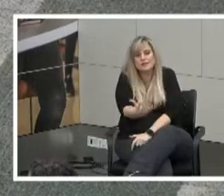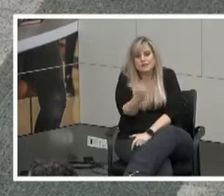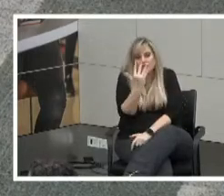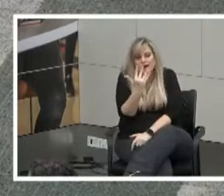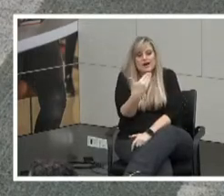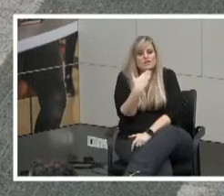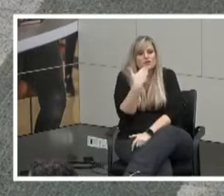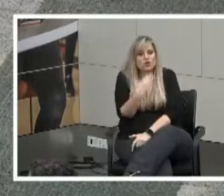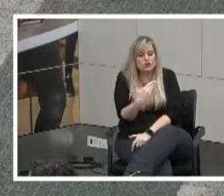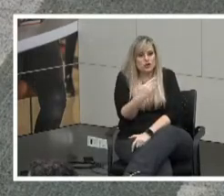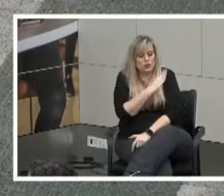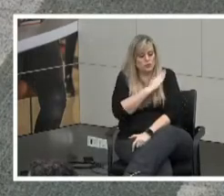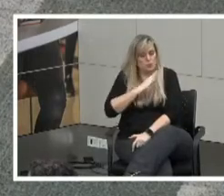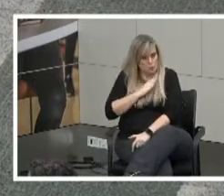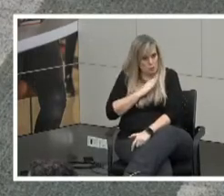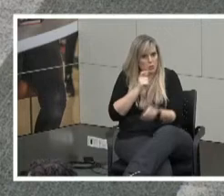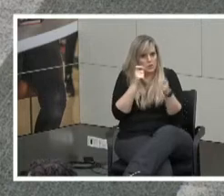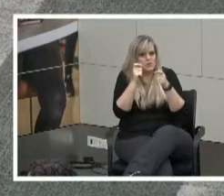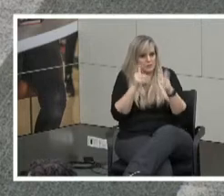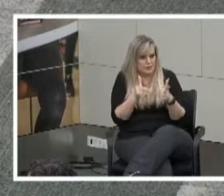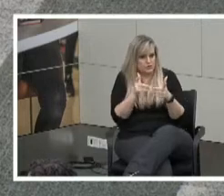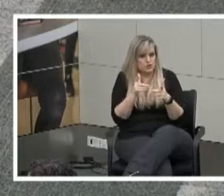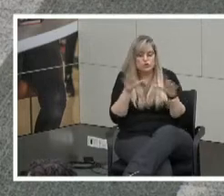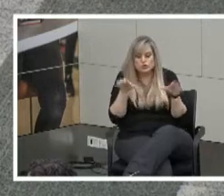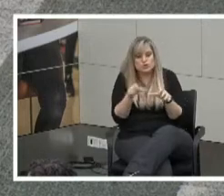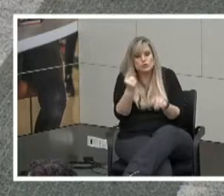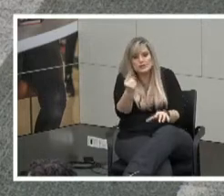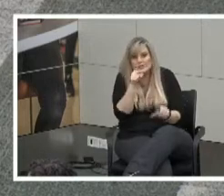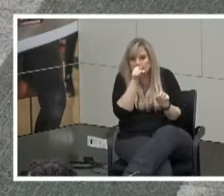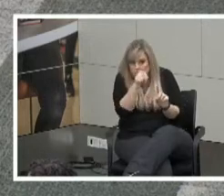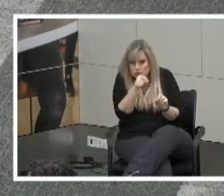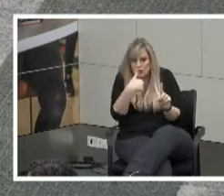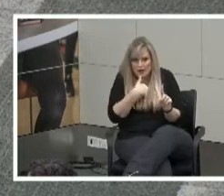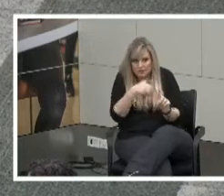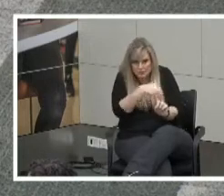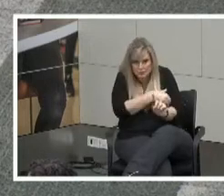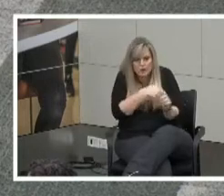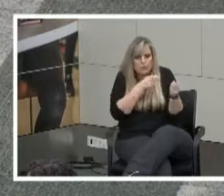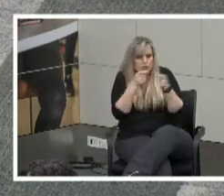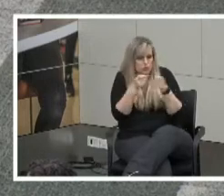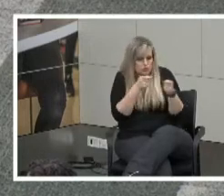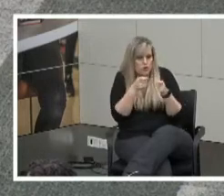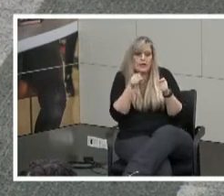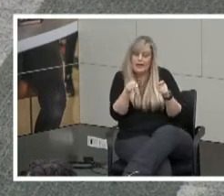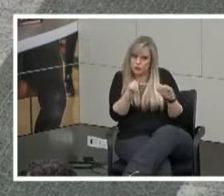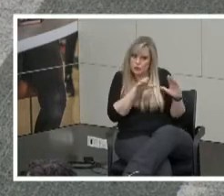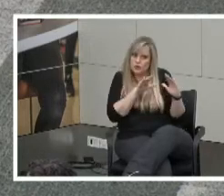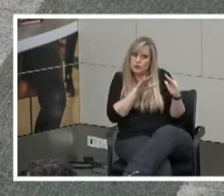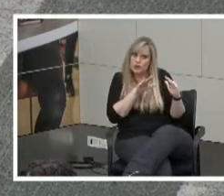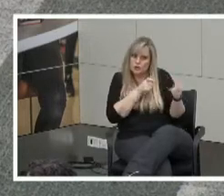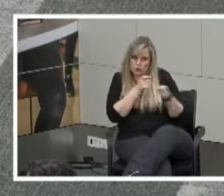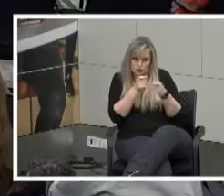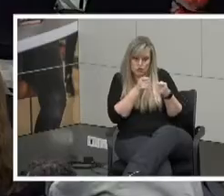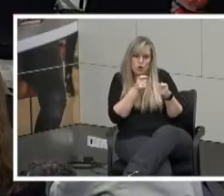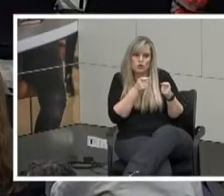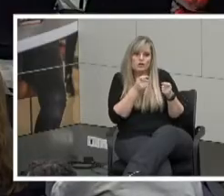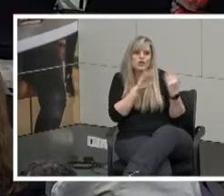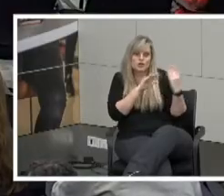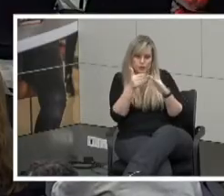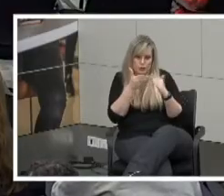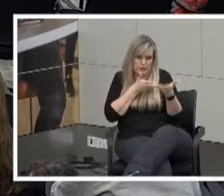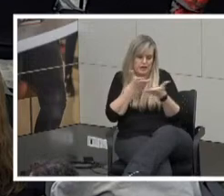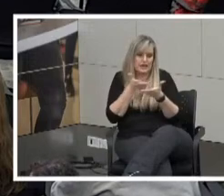board of managers to do something that you control and you control the community